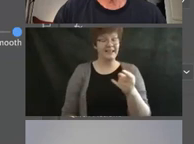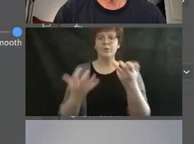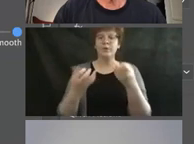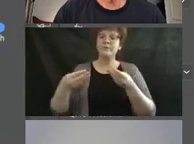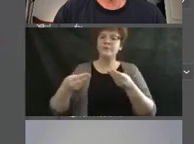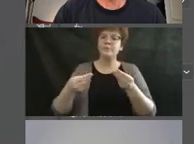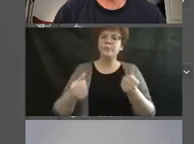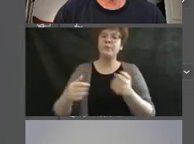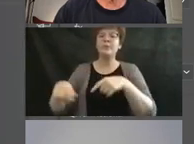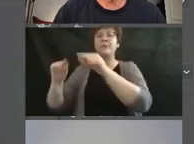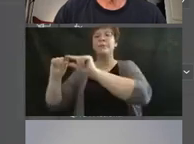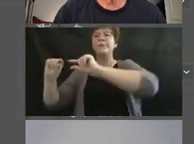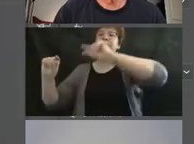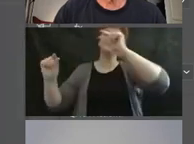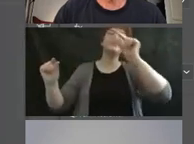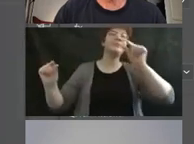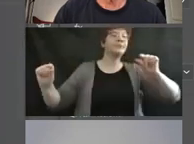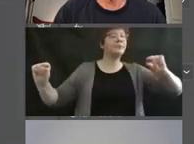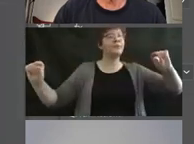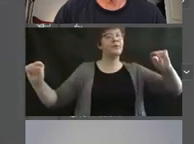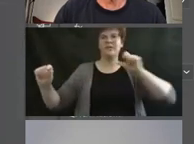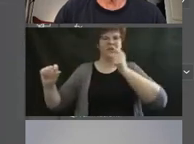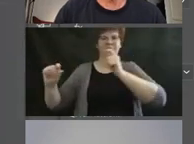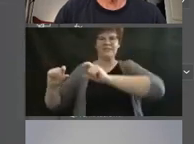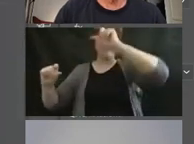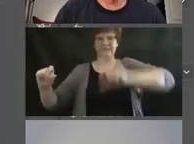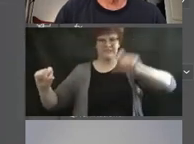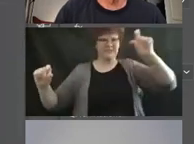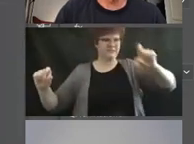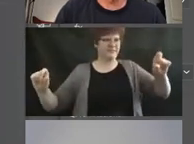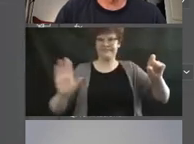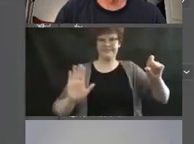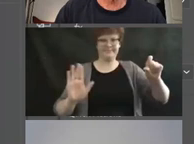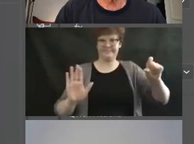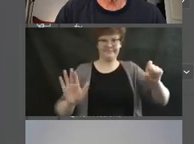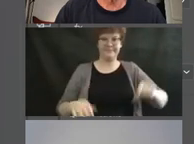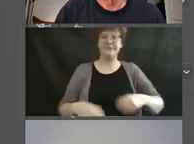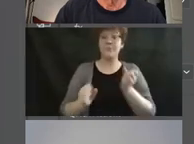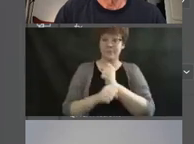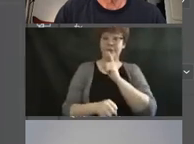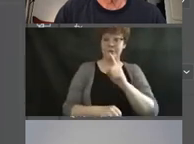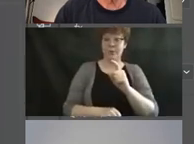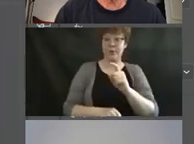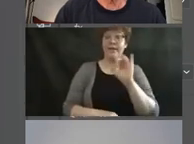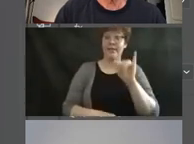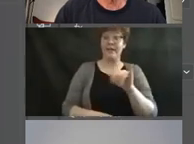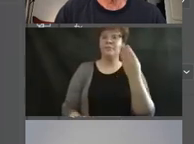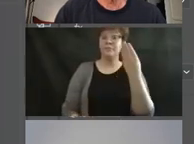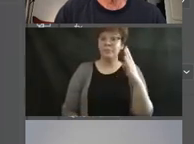So make sure that you move this slider all the way to the right so they're nice and smooth,